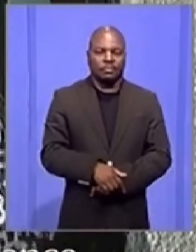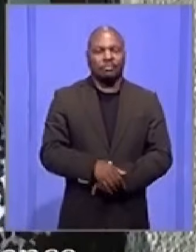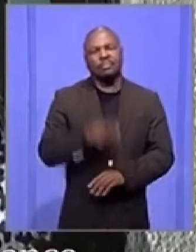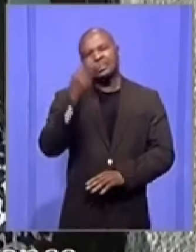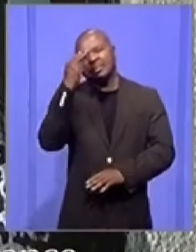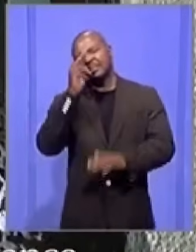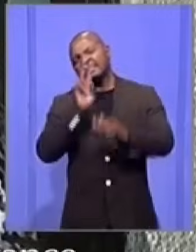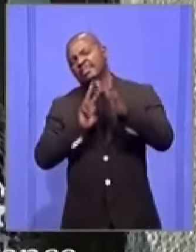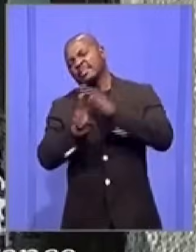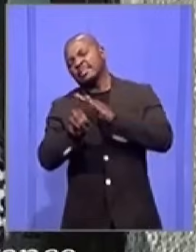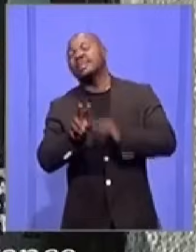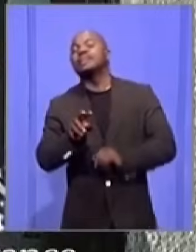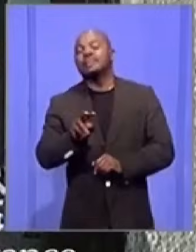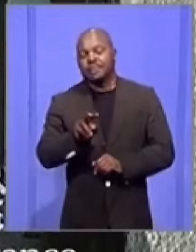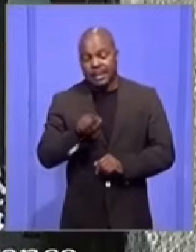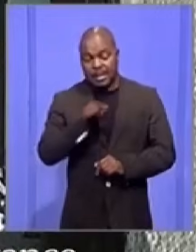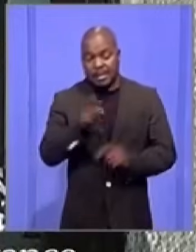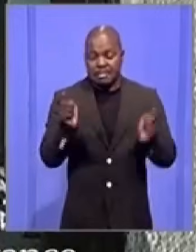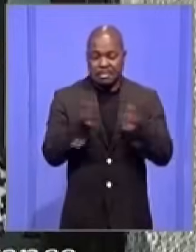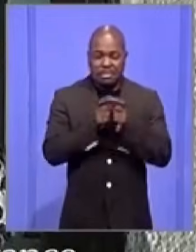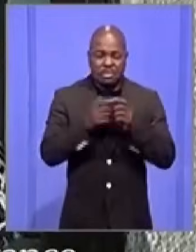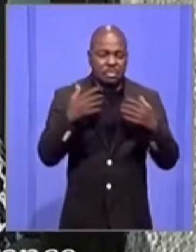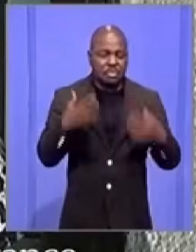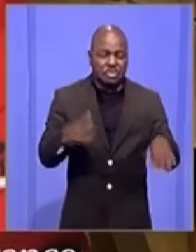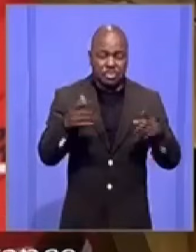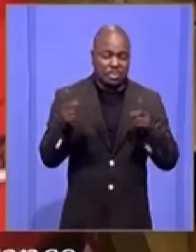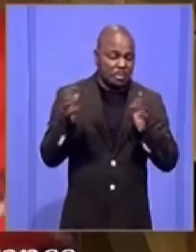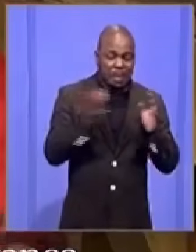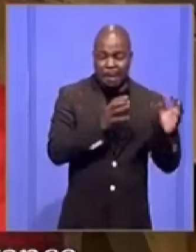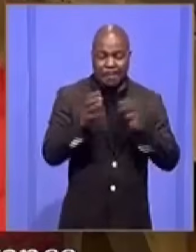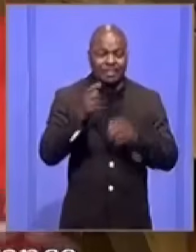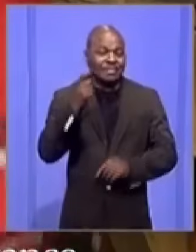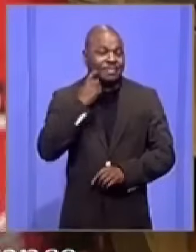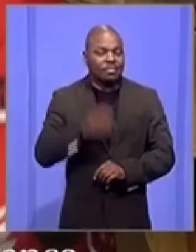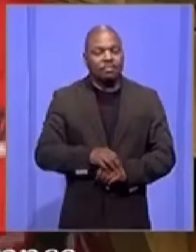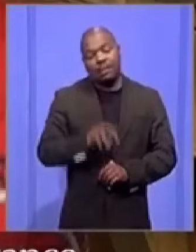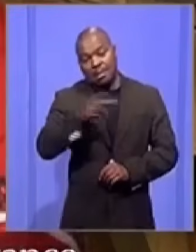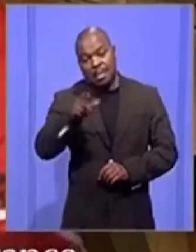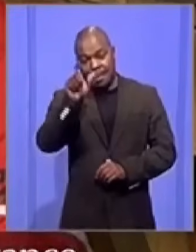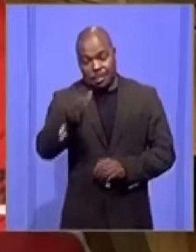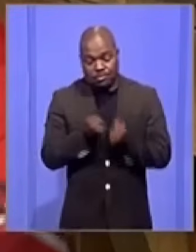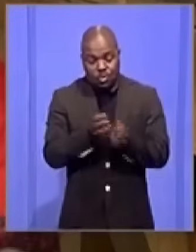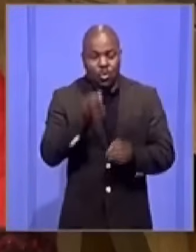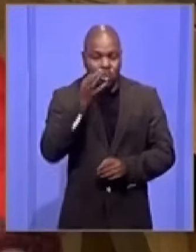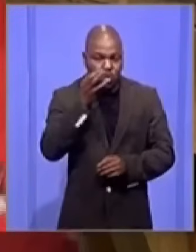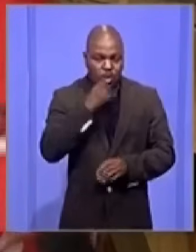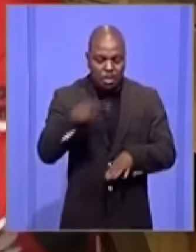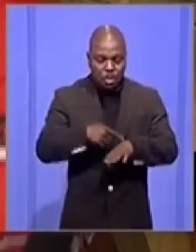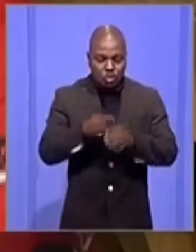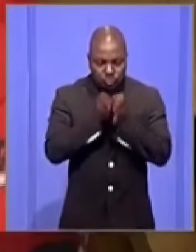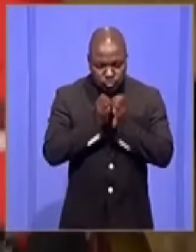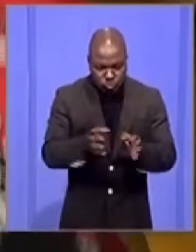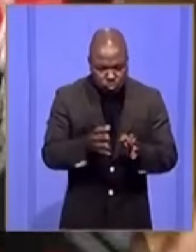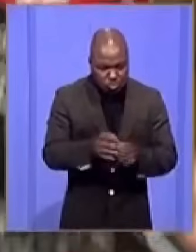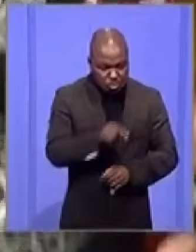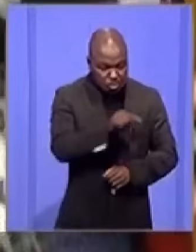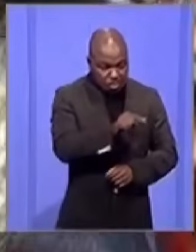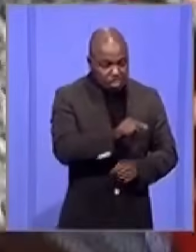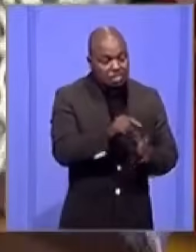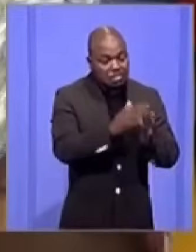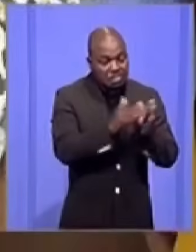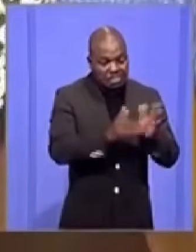ponelopele ke gore e tla ba papadi e maatla go ka sebe bonolo nka dingala o mongwe o re marapo a supa gore All Blacks e ya go kopana